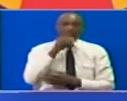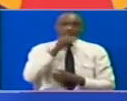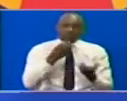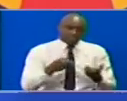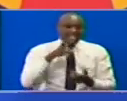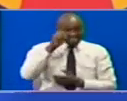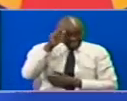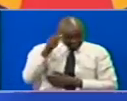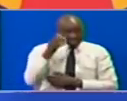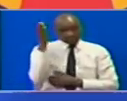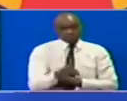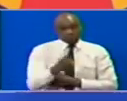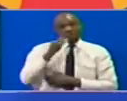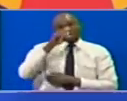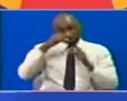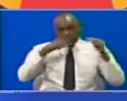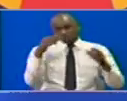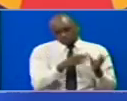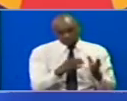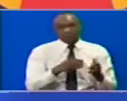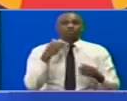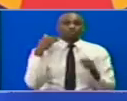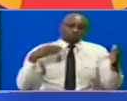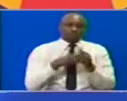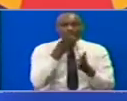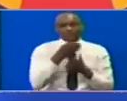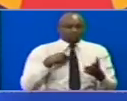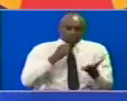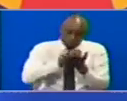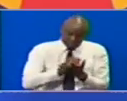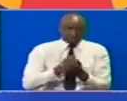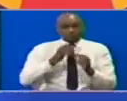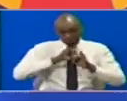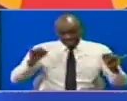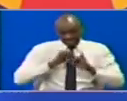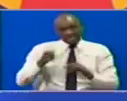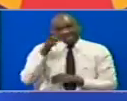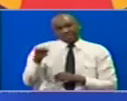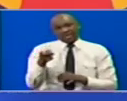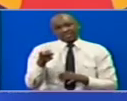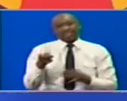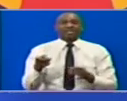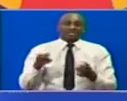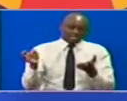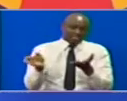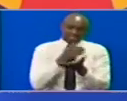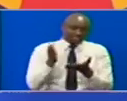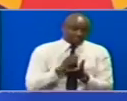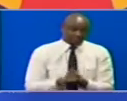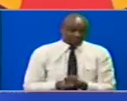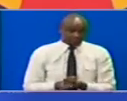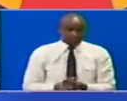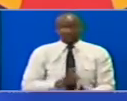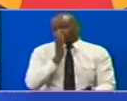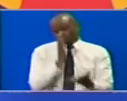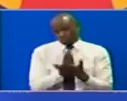NASA stroke COD, stopping them from auditing that particular register?